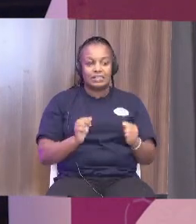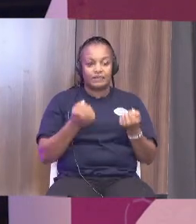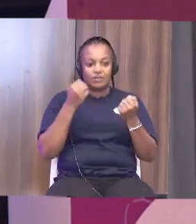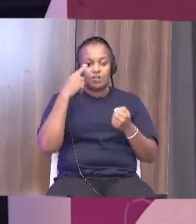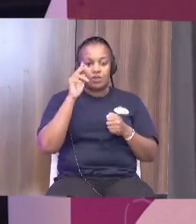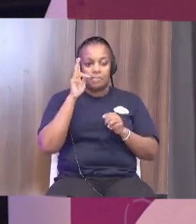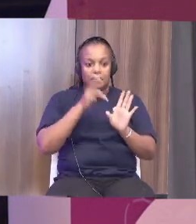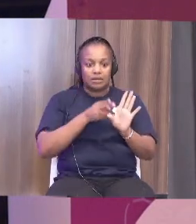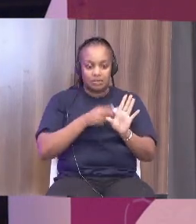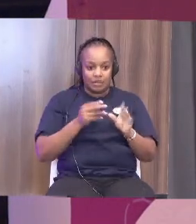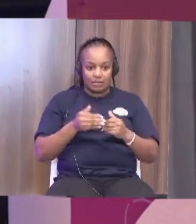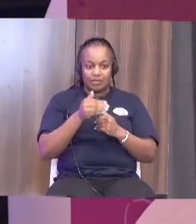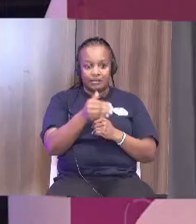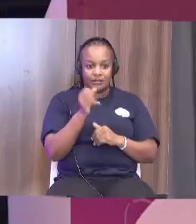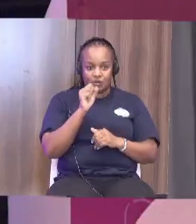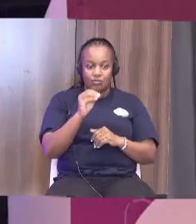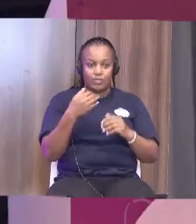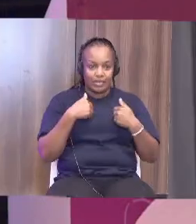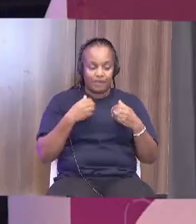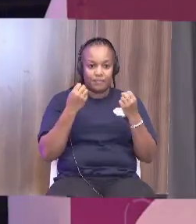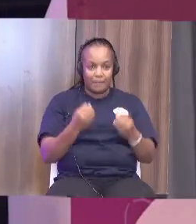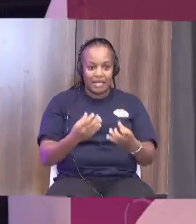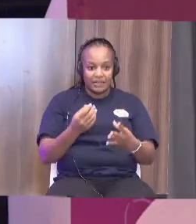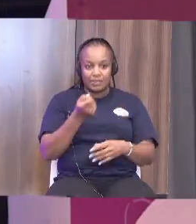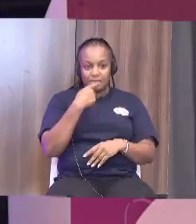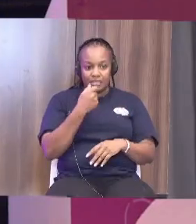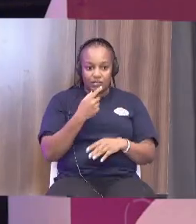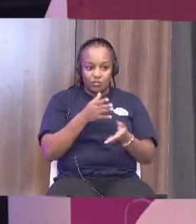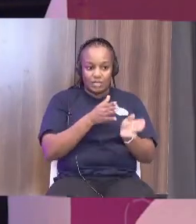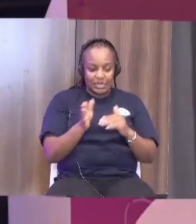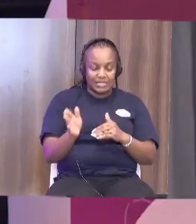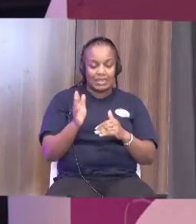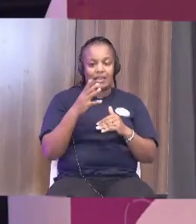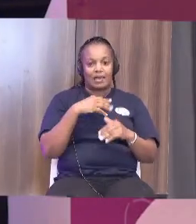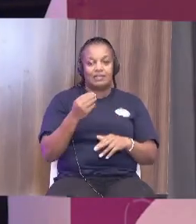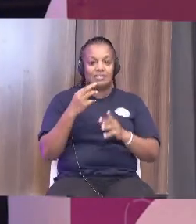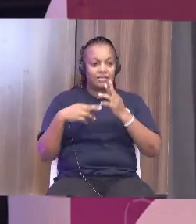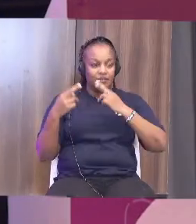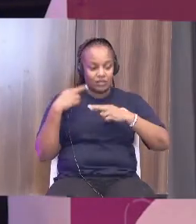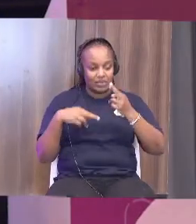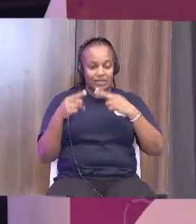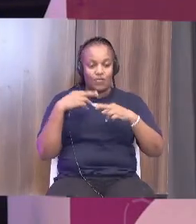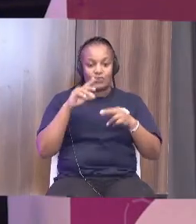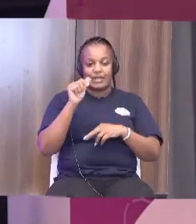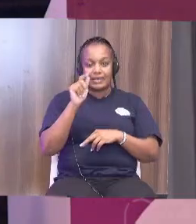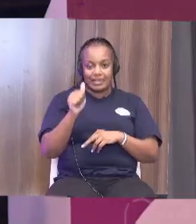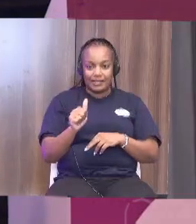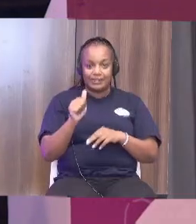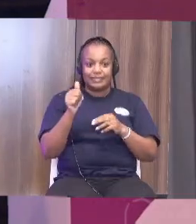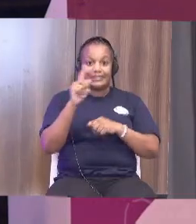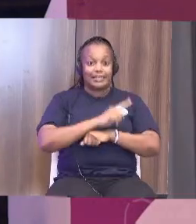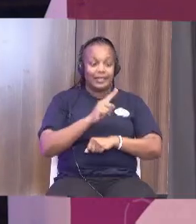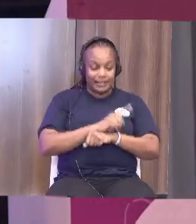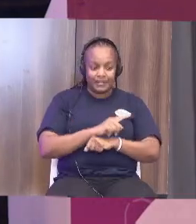participants ahead of it. So we have many medical monitors that review the data daily, and then all this aggregate